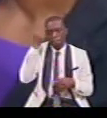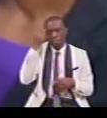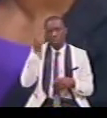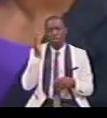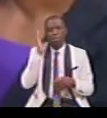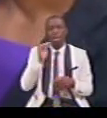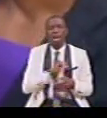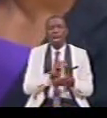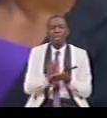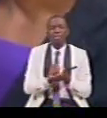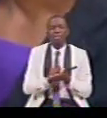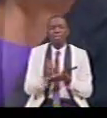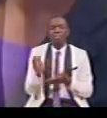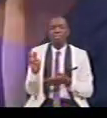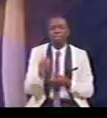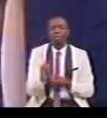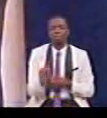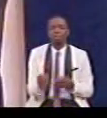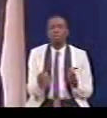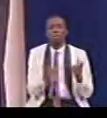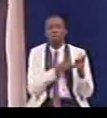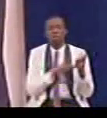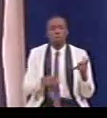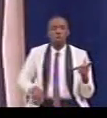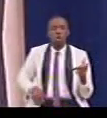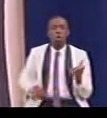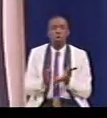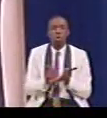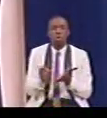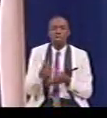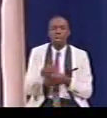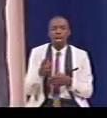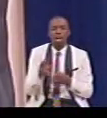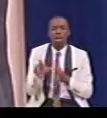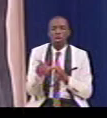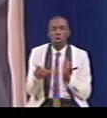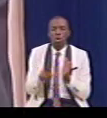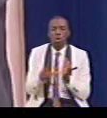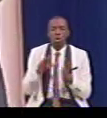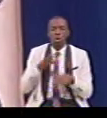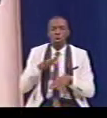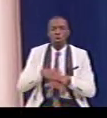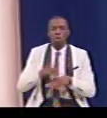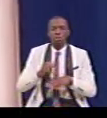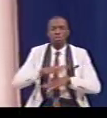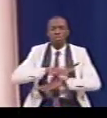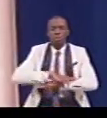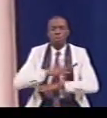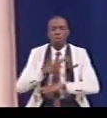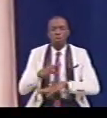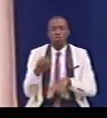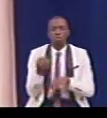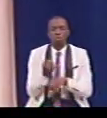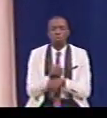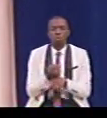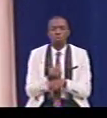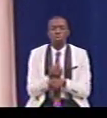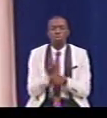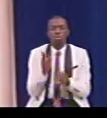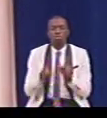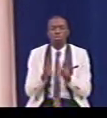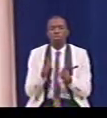wrote the law on the tables of stone and people read that and then when did the situation comes